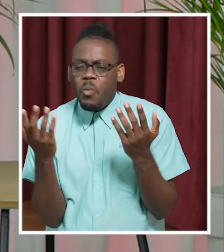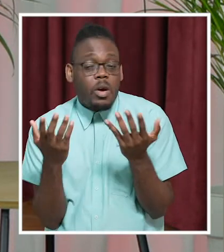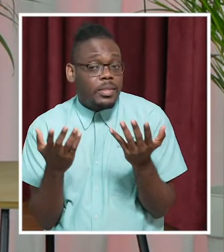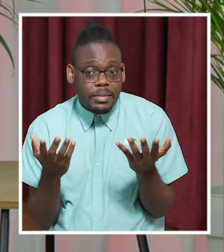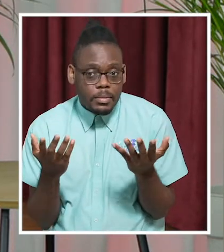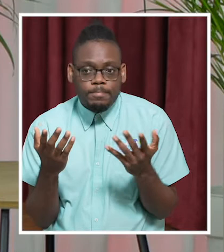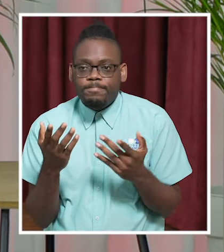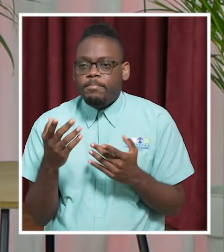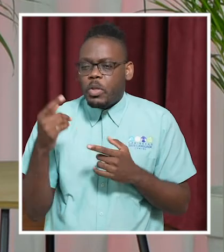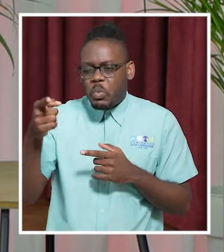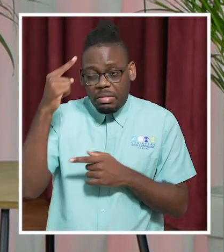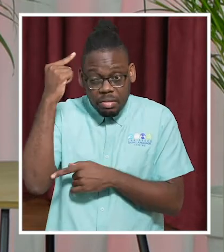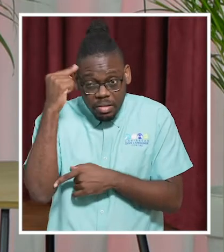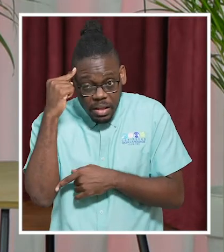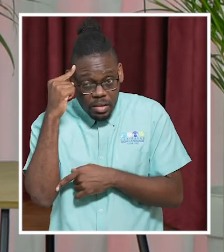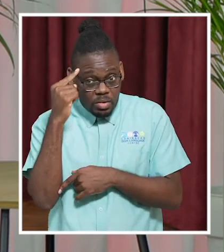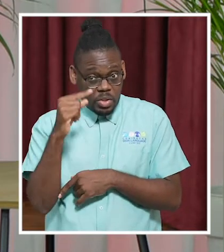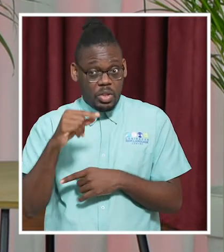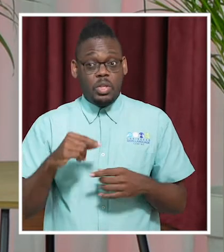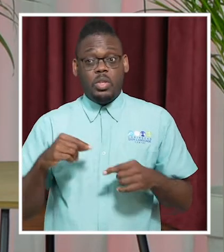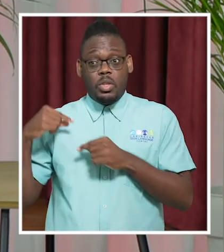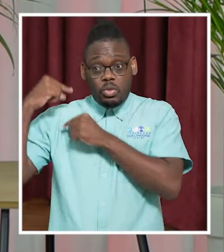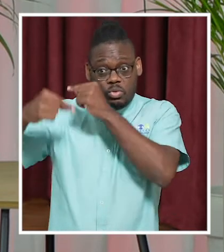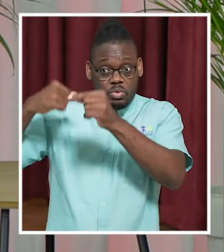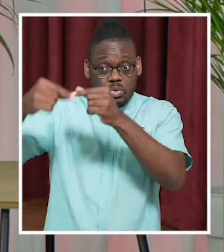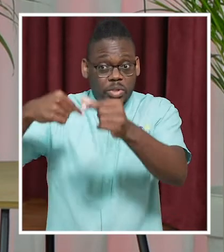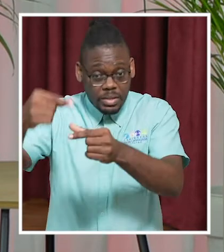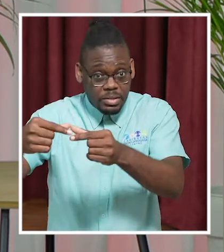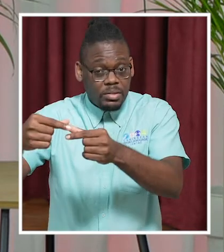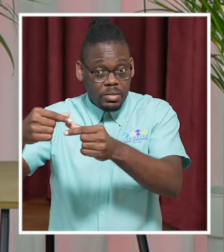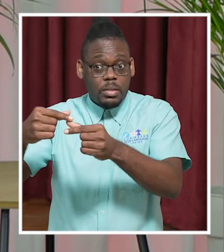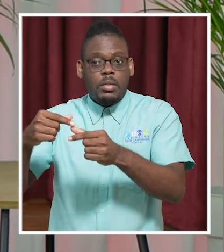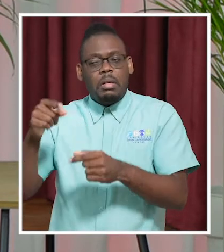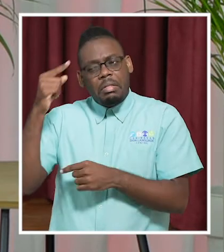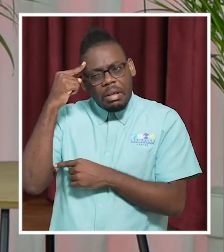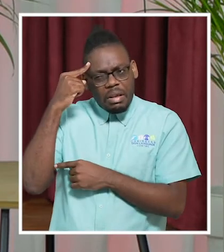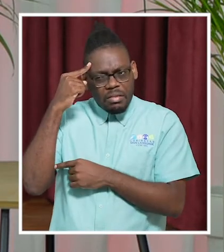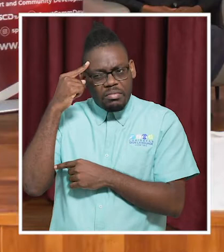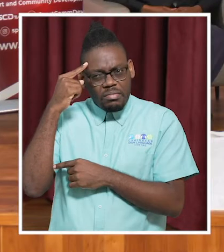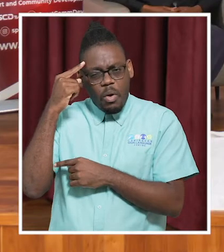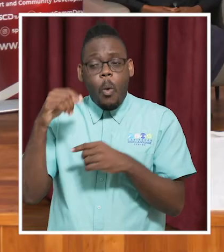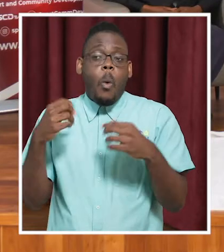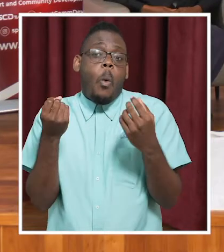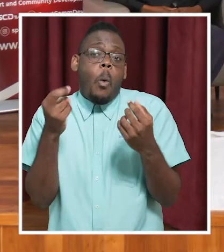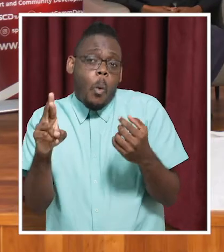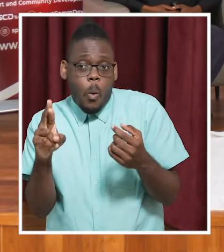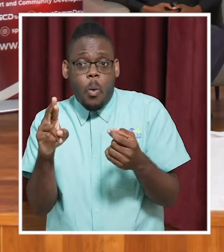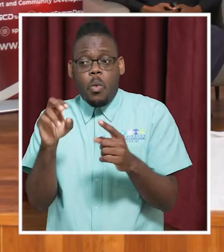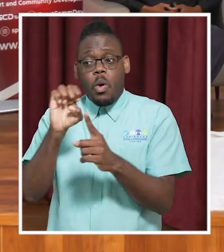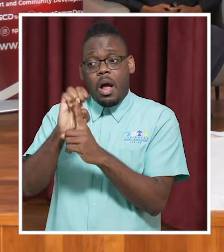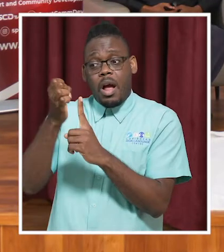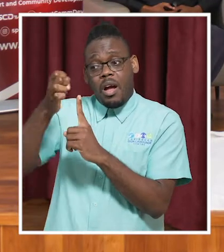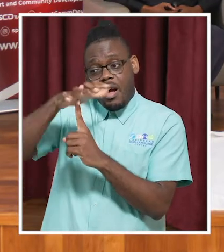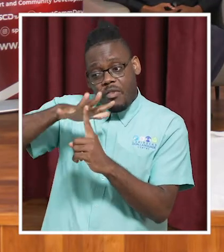environmental conditions that exposes a child or so in terms of being developed? Well, again,